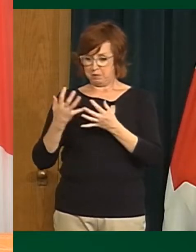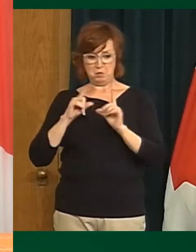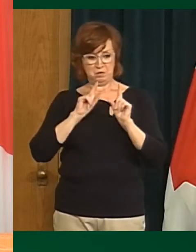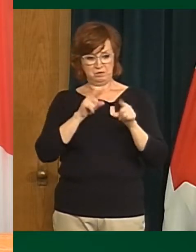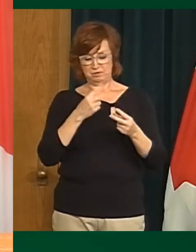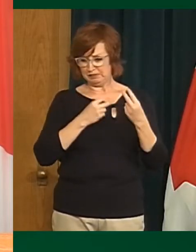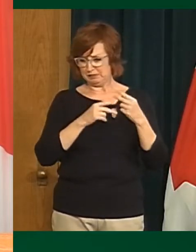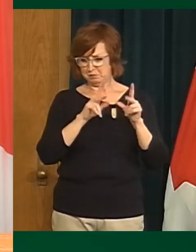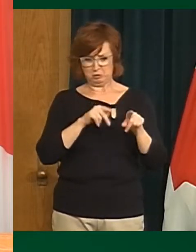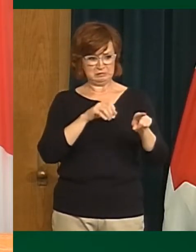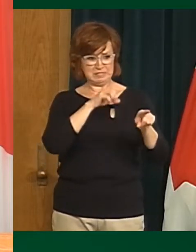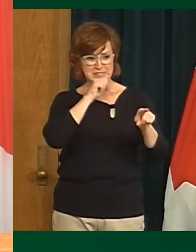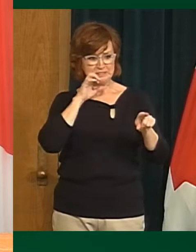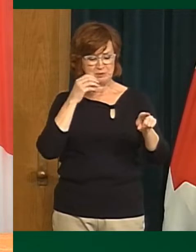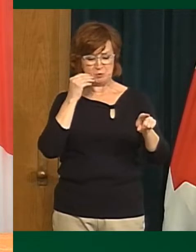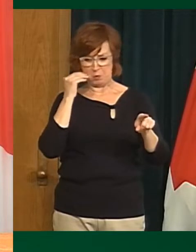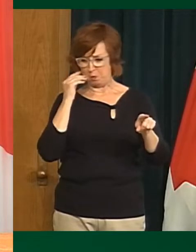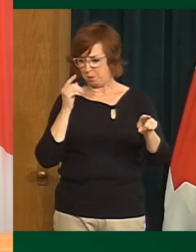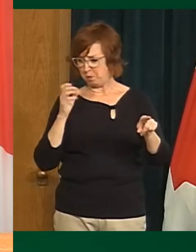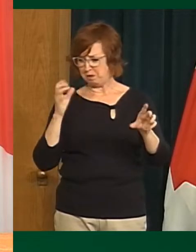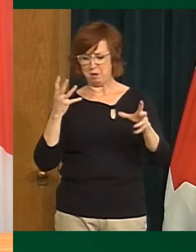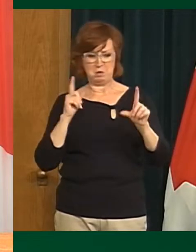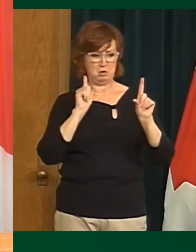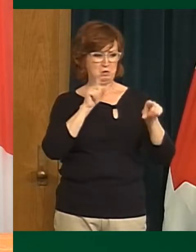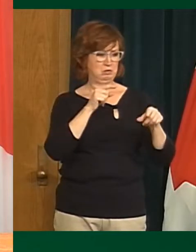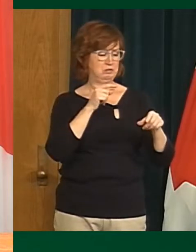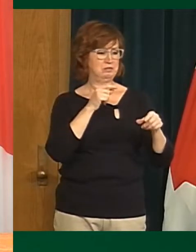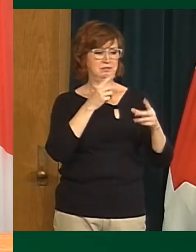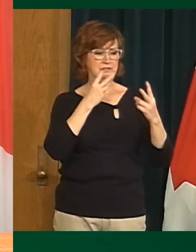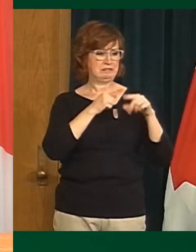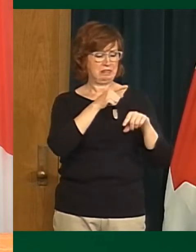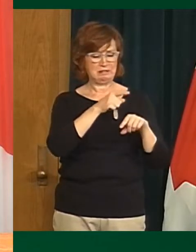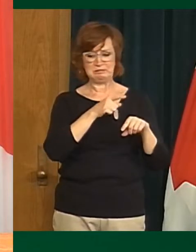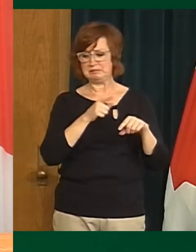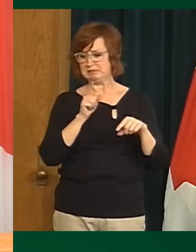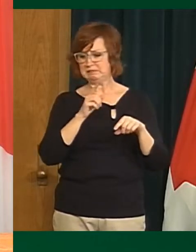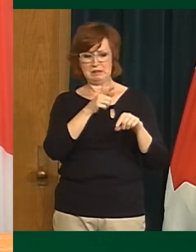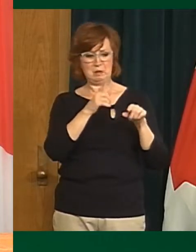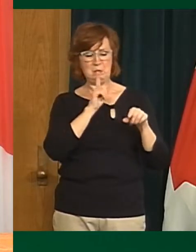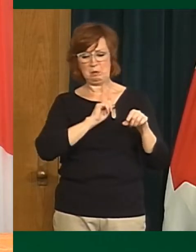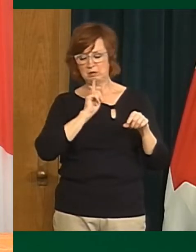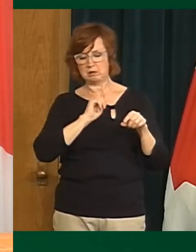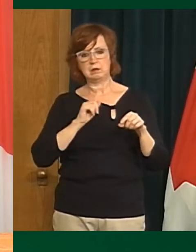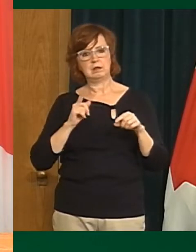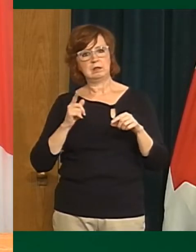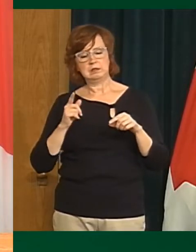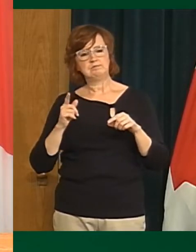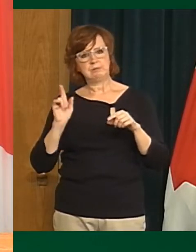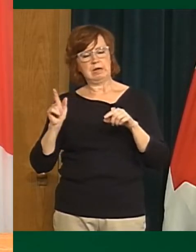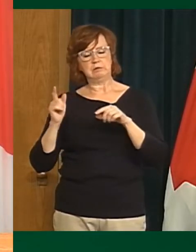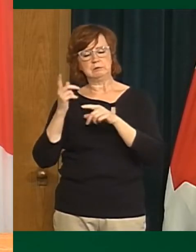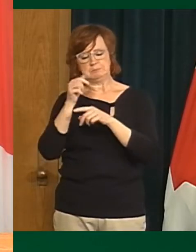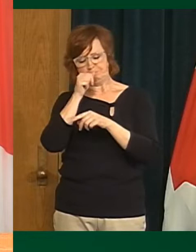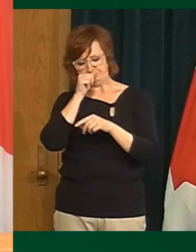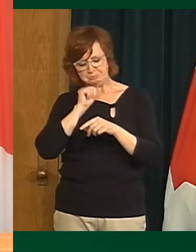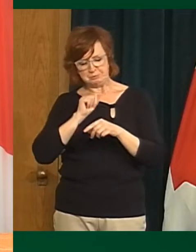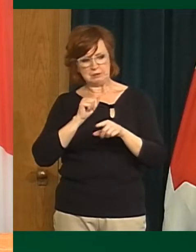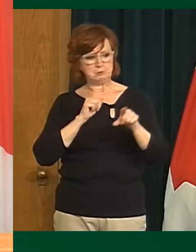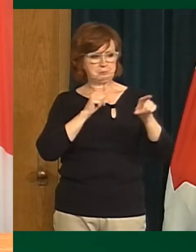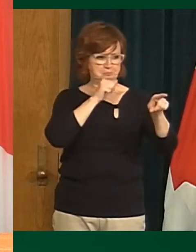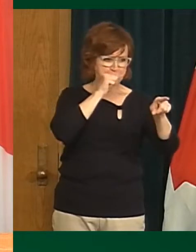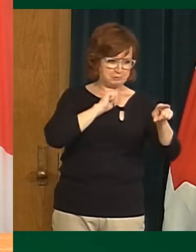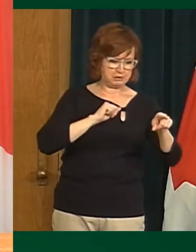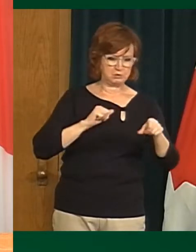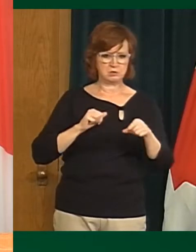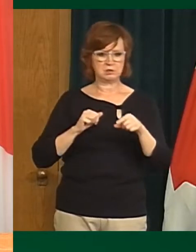compassionate reasons, all the steps taken by the Saskatchewan Health Authority about staff cohorting, screening, temperature checks, that our death rate in